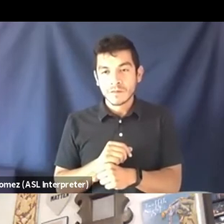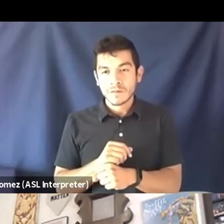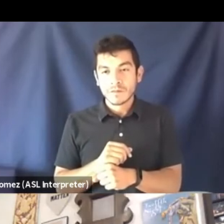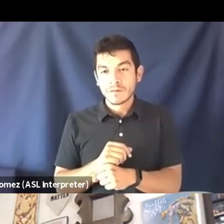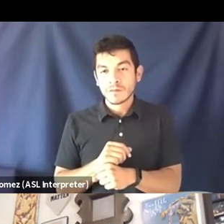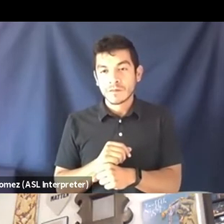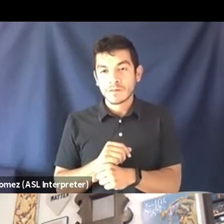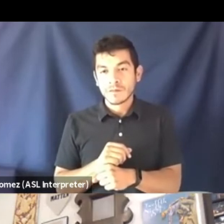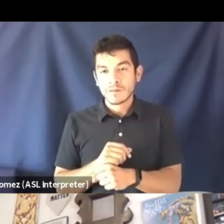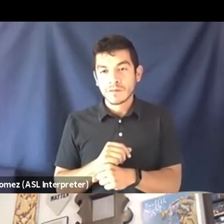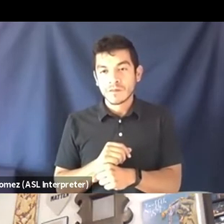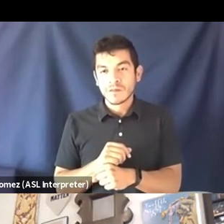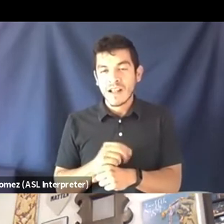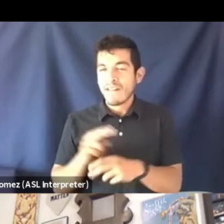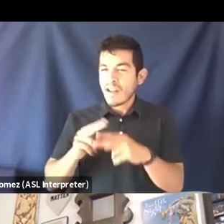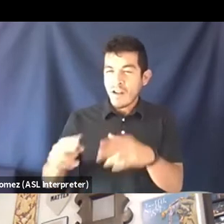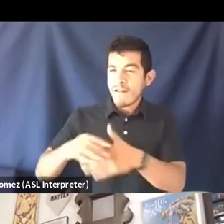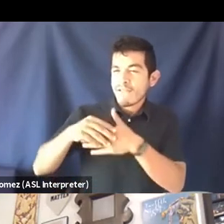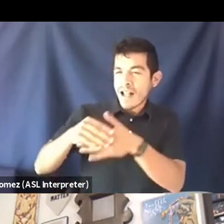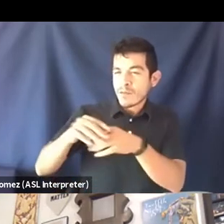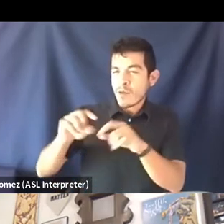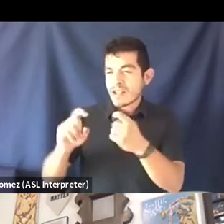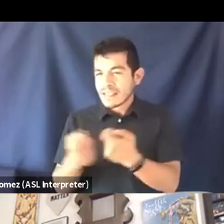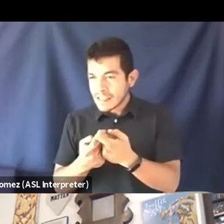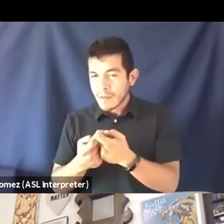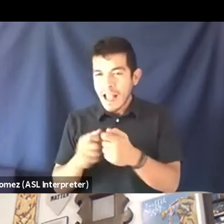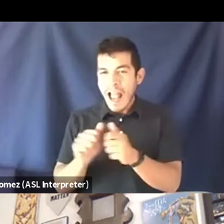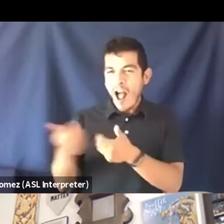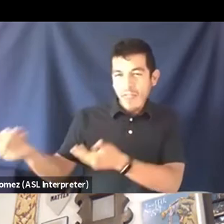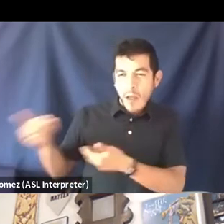team, how they've gotten to bring in